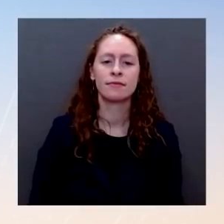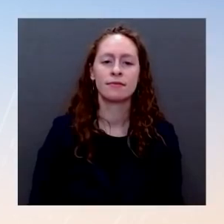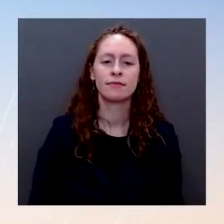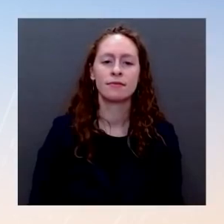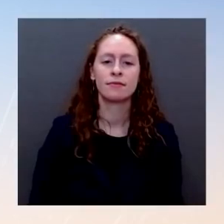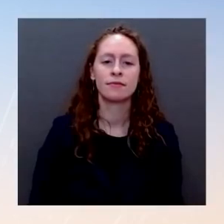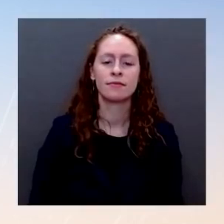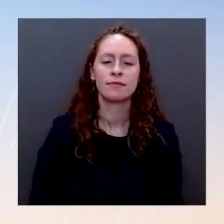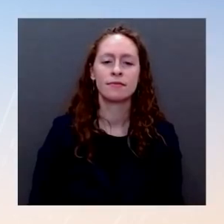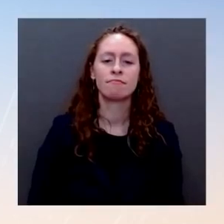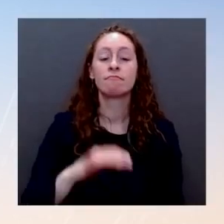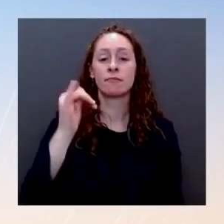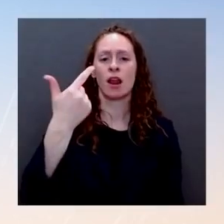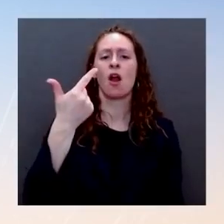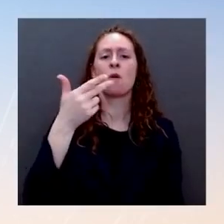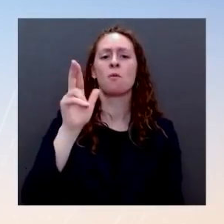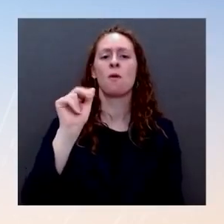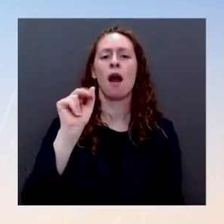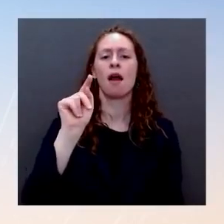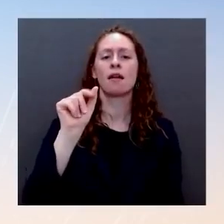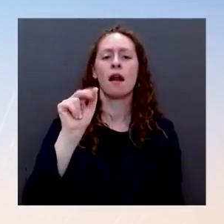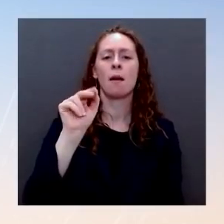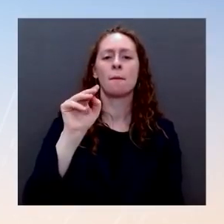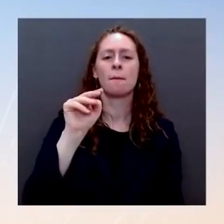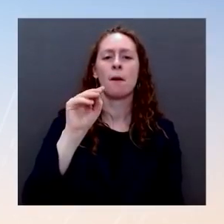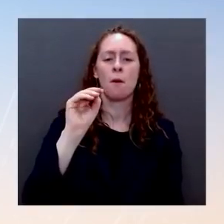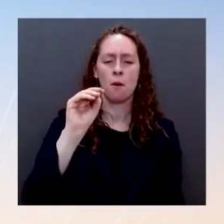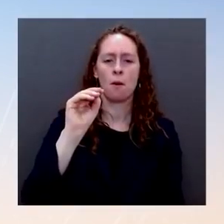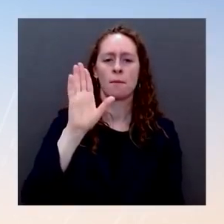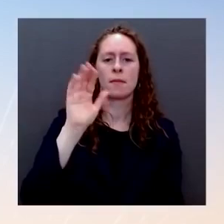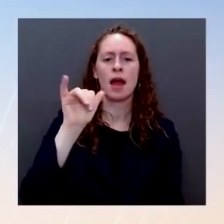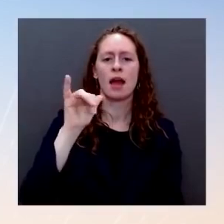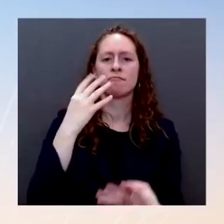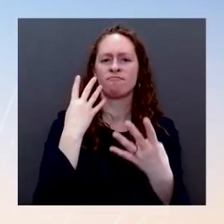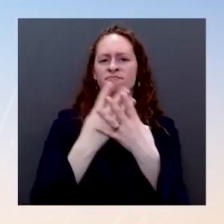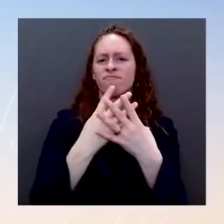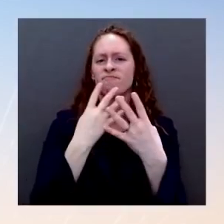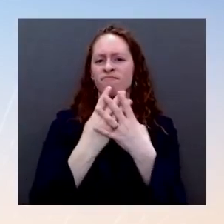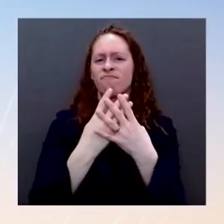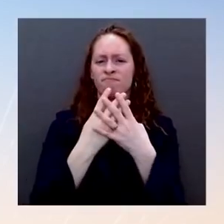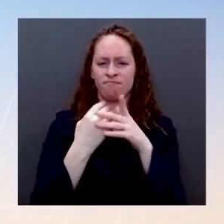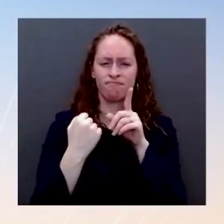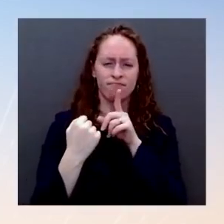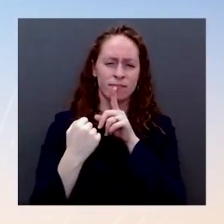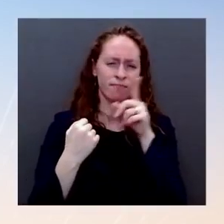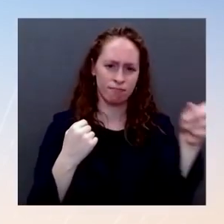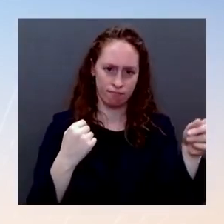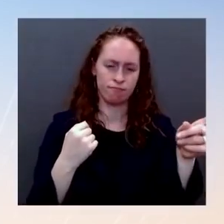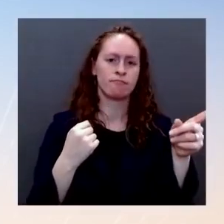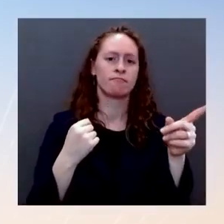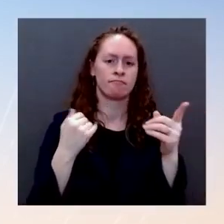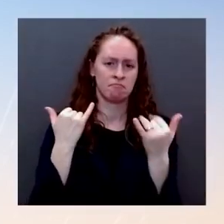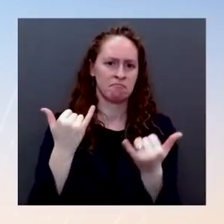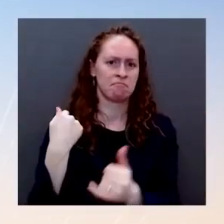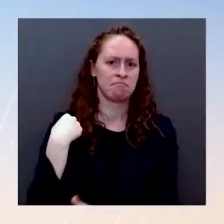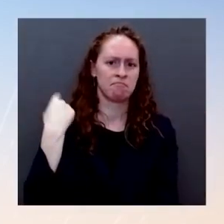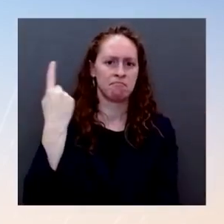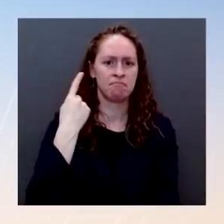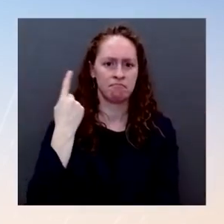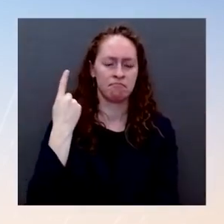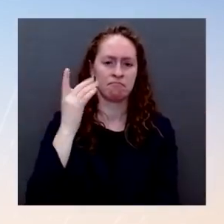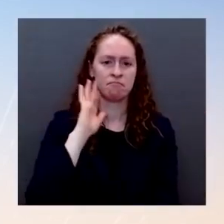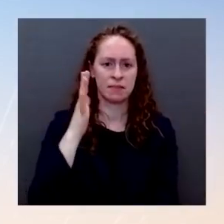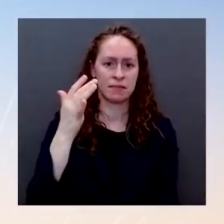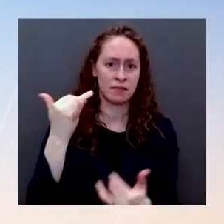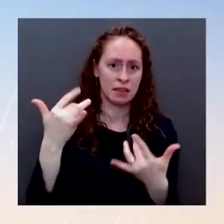The president promised to close it. You reiterated that in February. What's taking so long? Well, let me first say that the